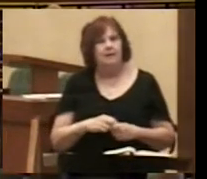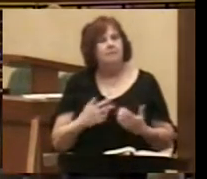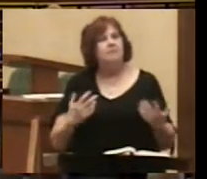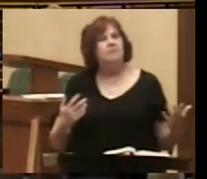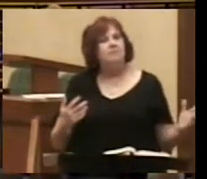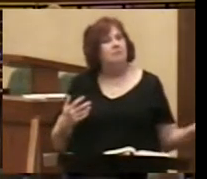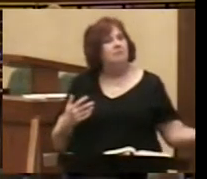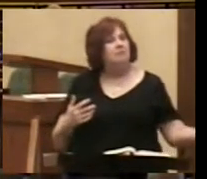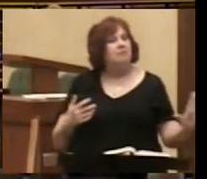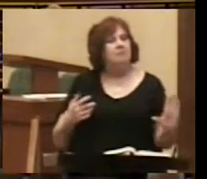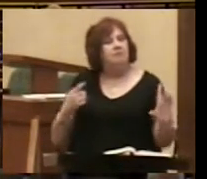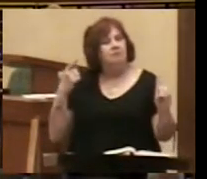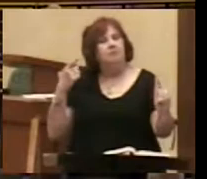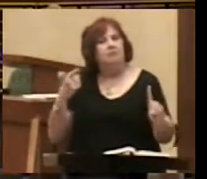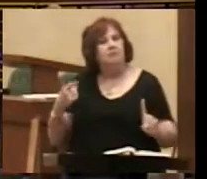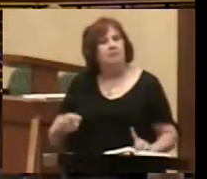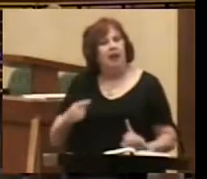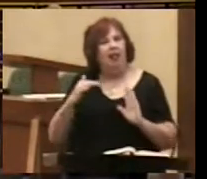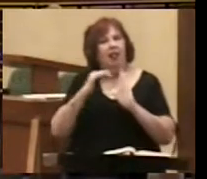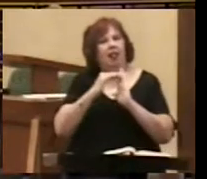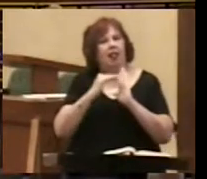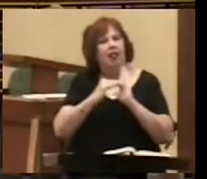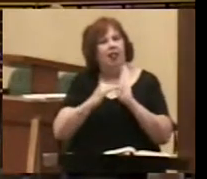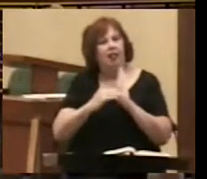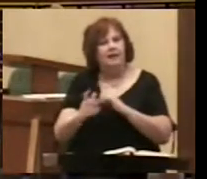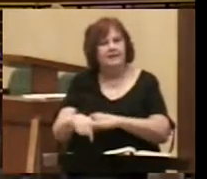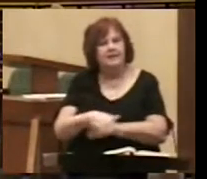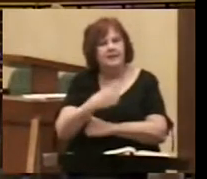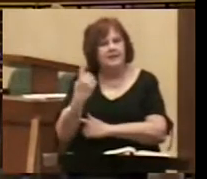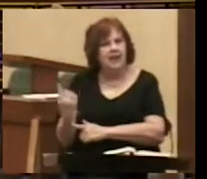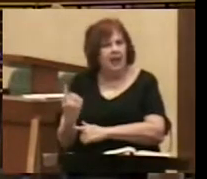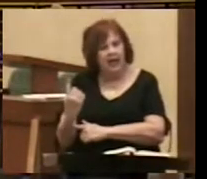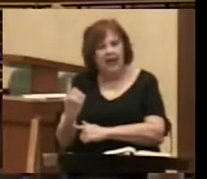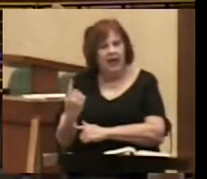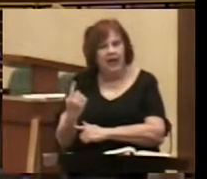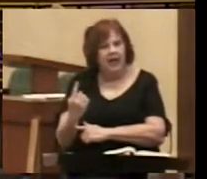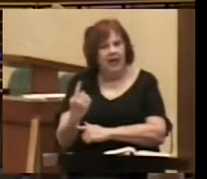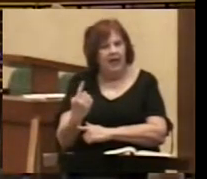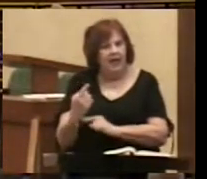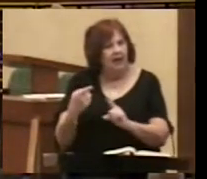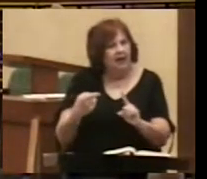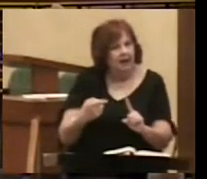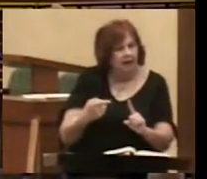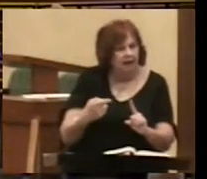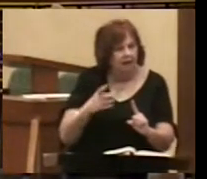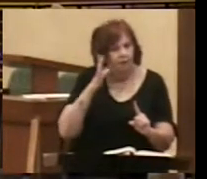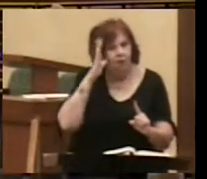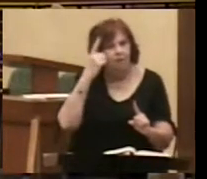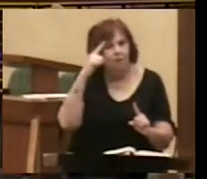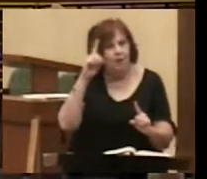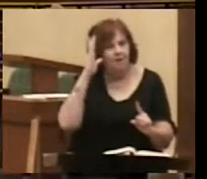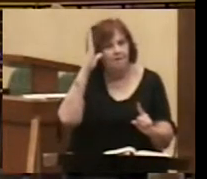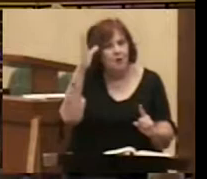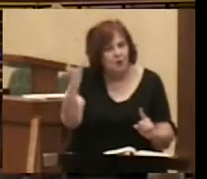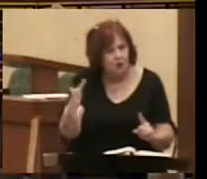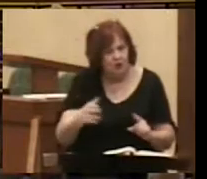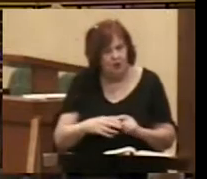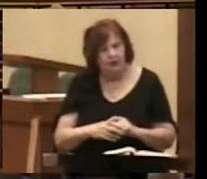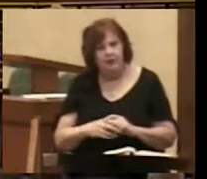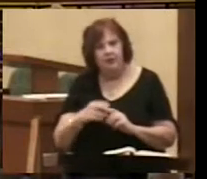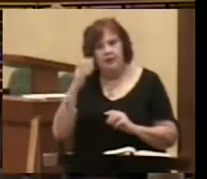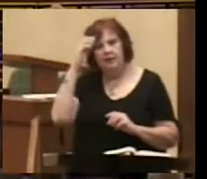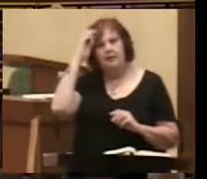objectives listed in Hebrews today are objectives of the future. That they were